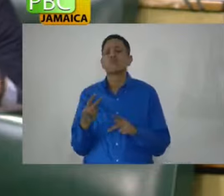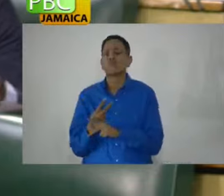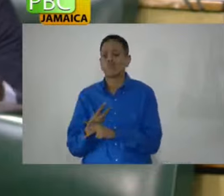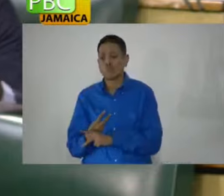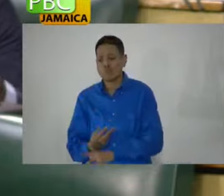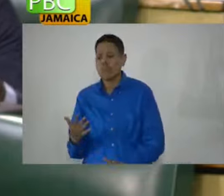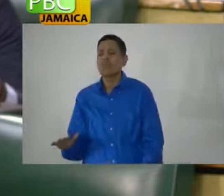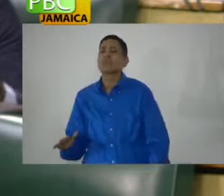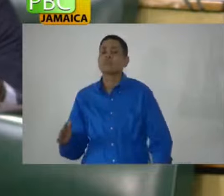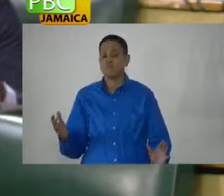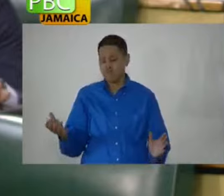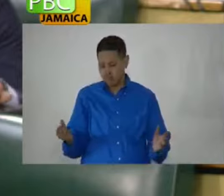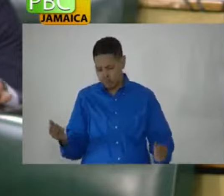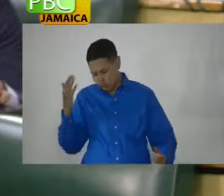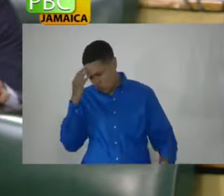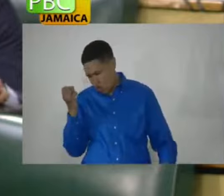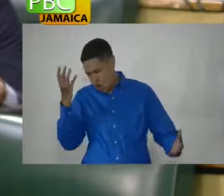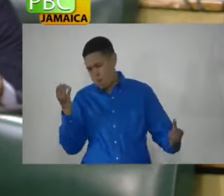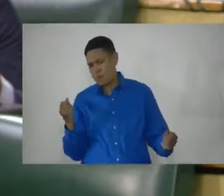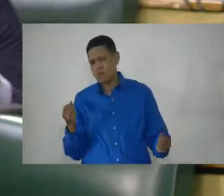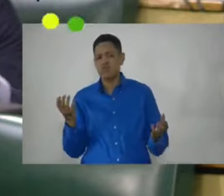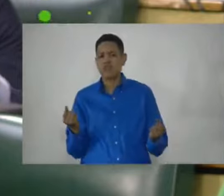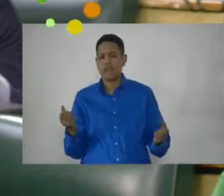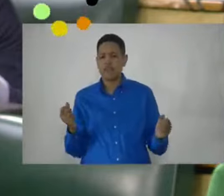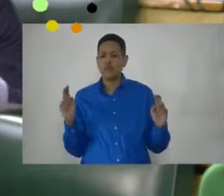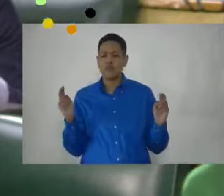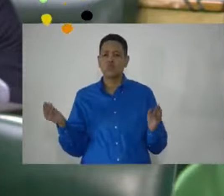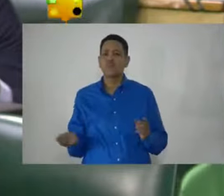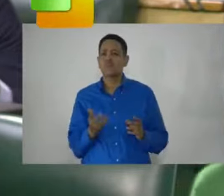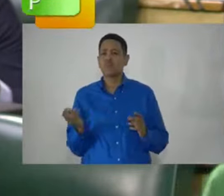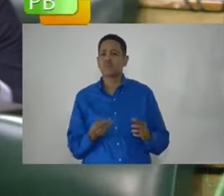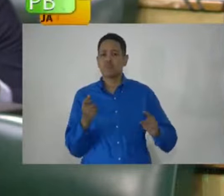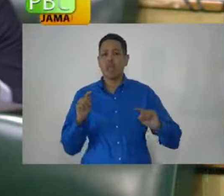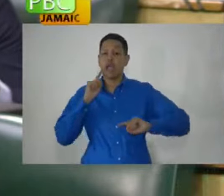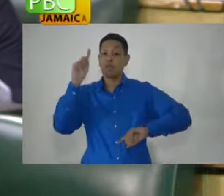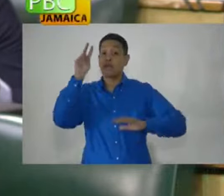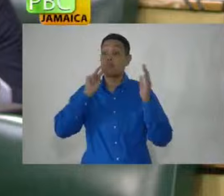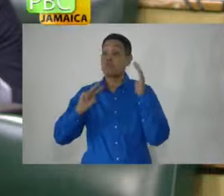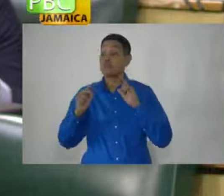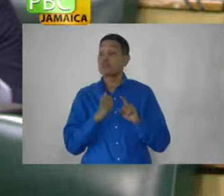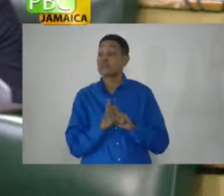calibrated to be revenue neutral. The projected yield